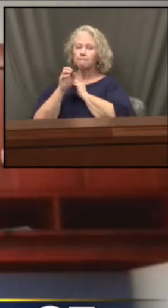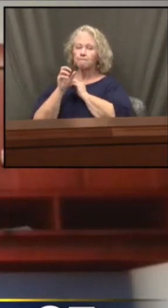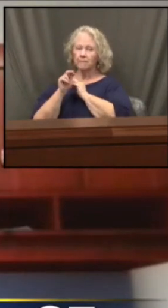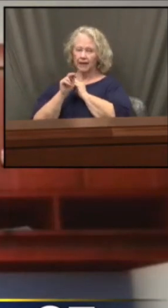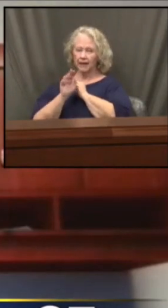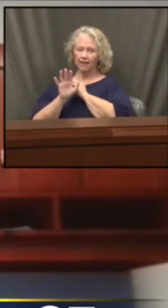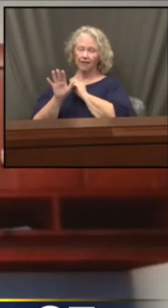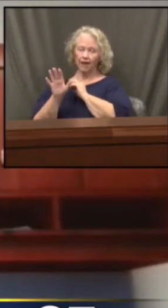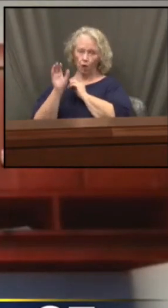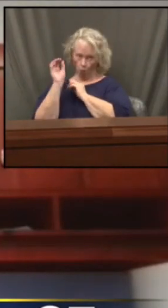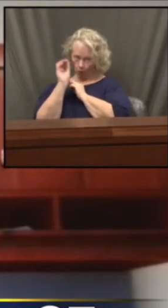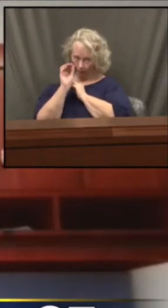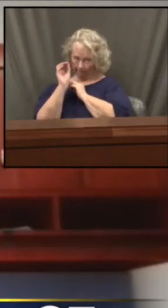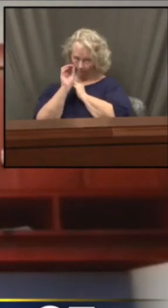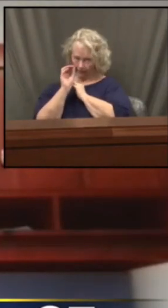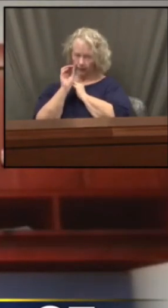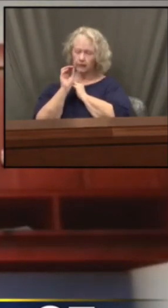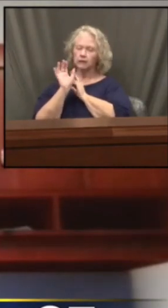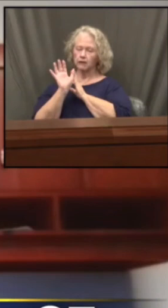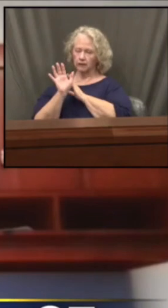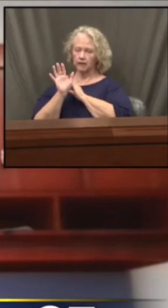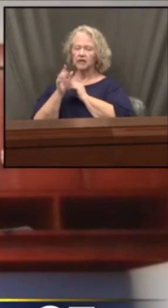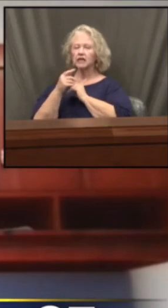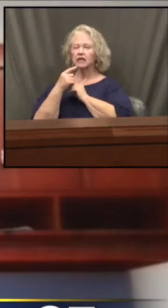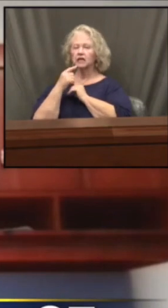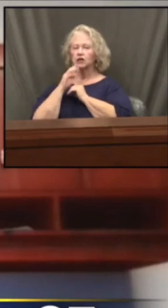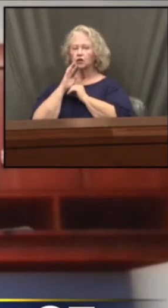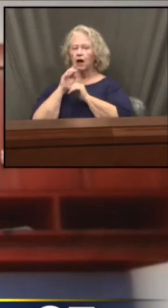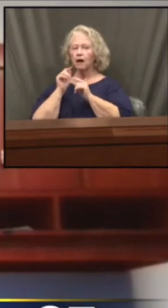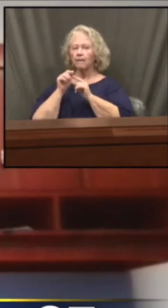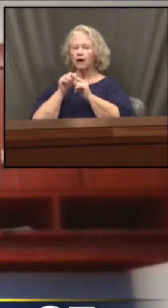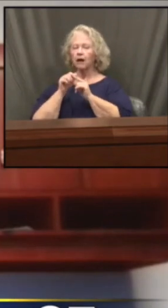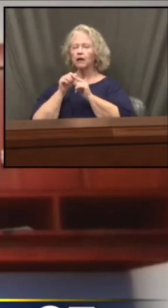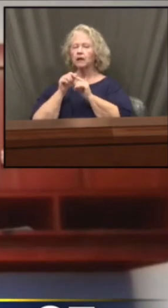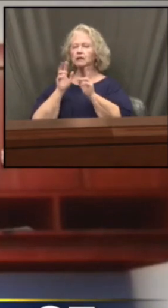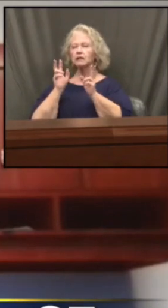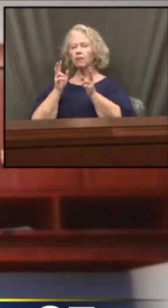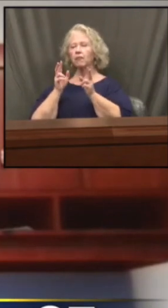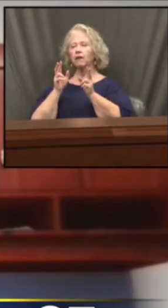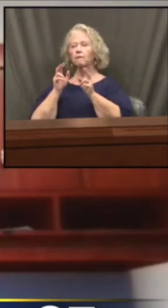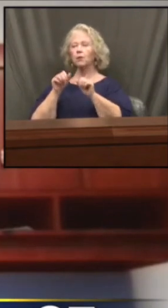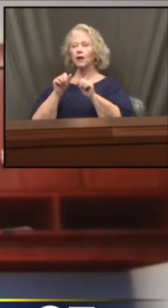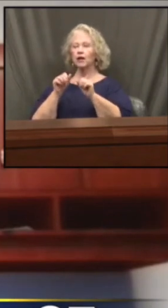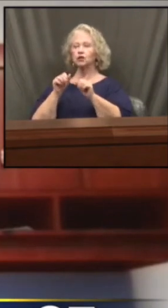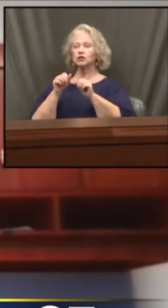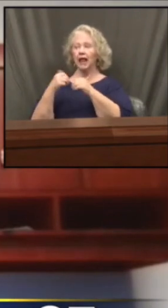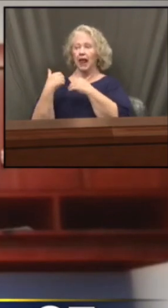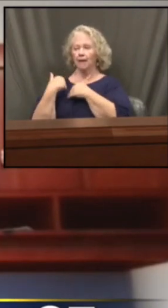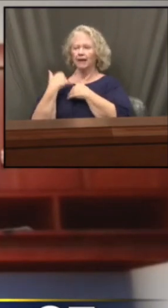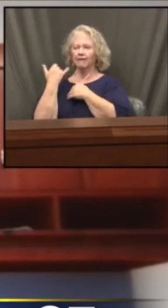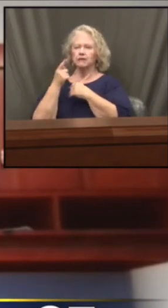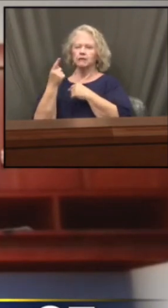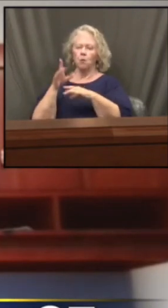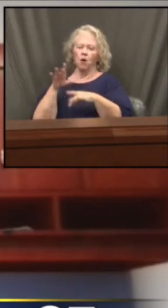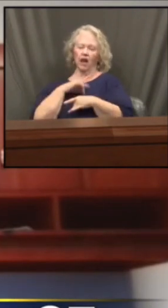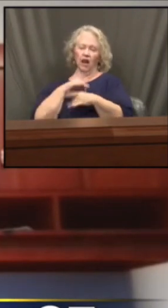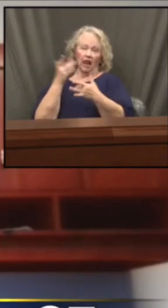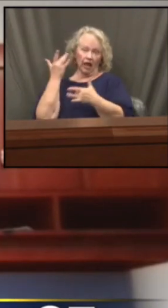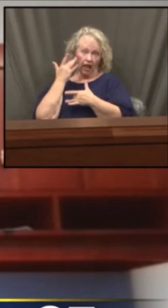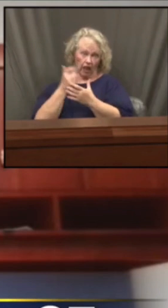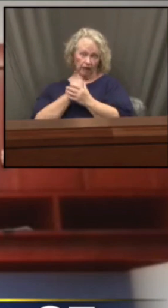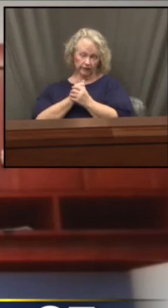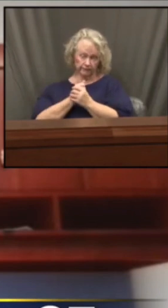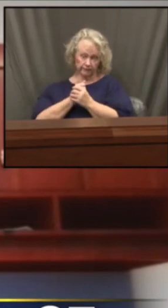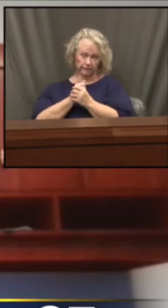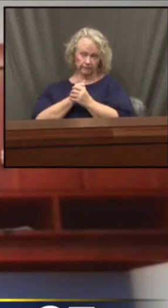share that with you so you can have it. But they talked about, potential liability if someone should become ill, in terms